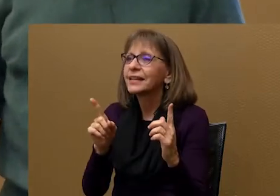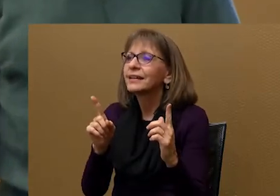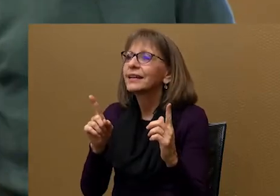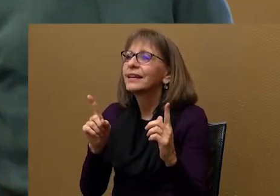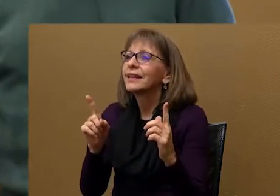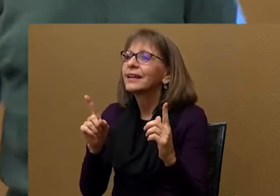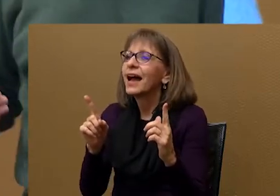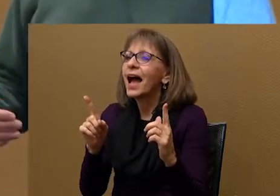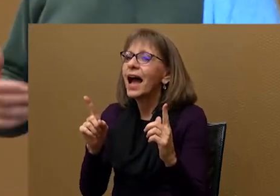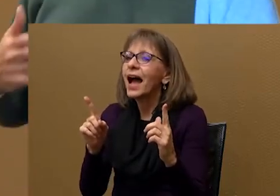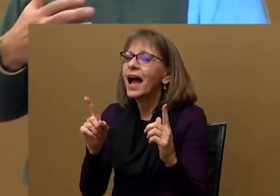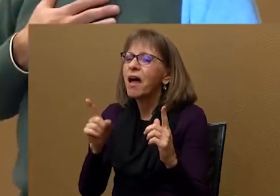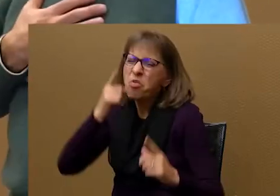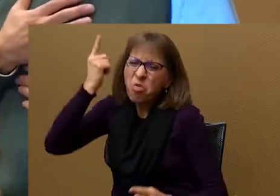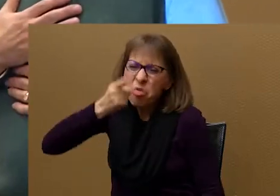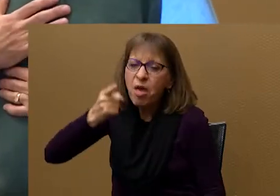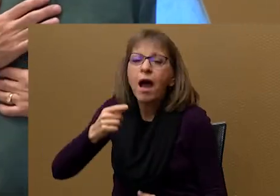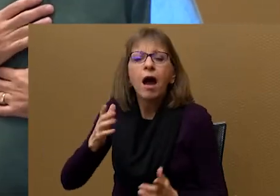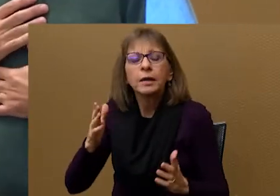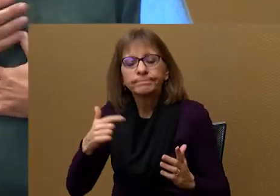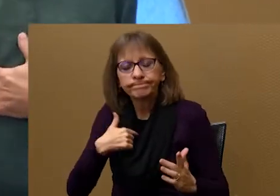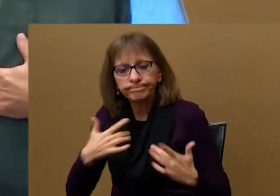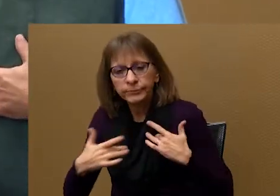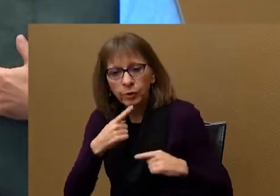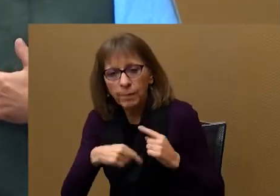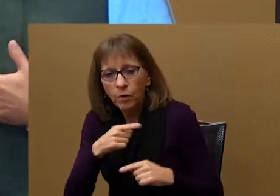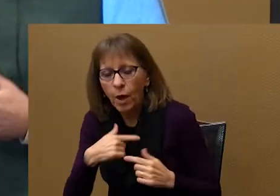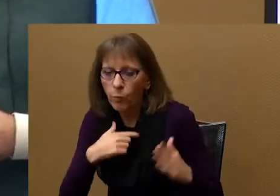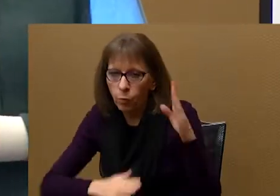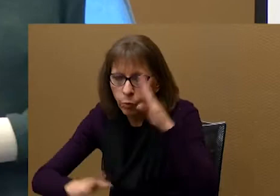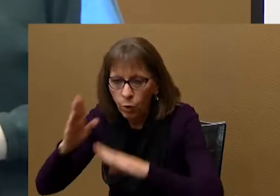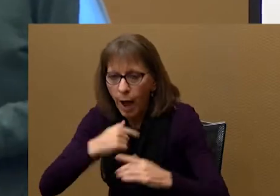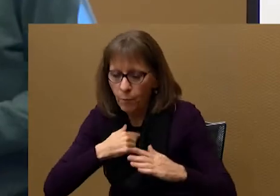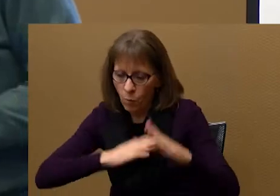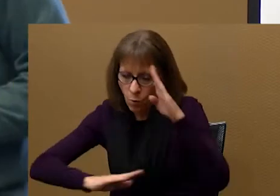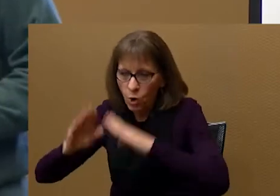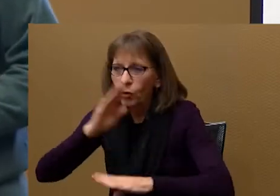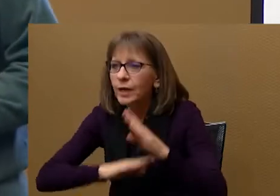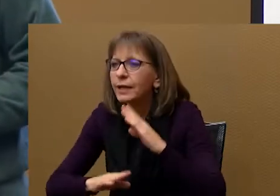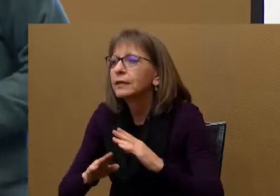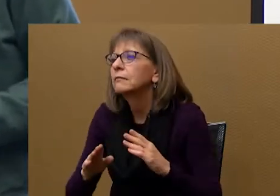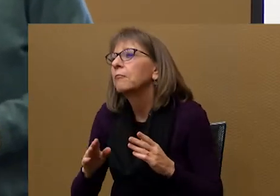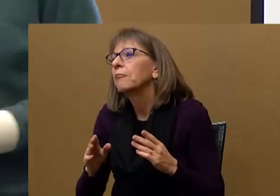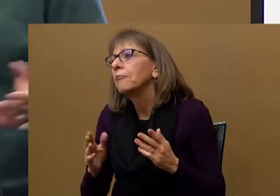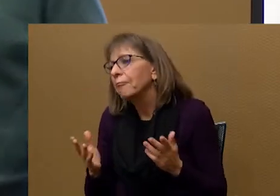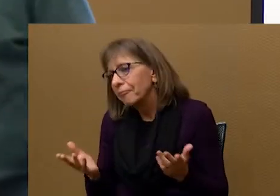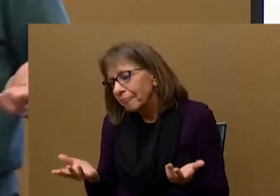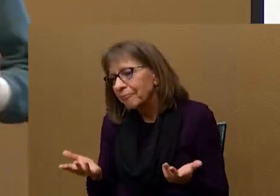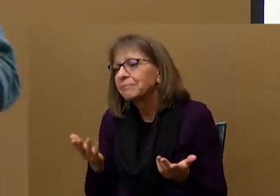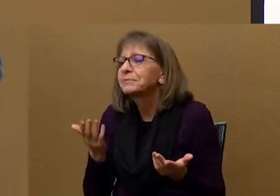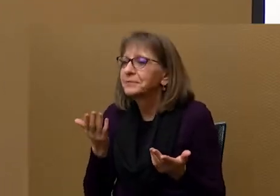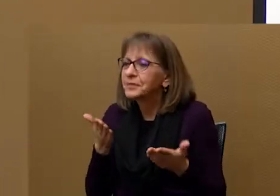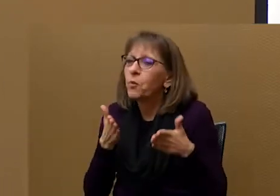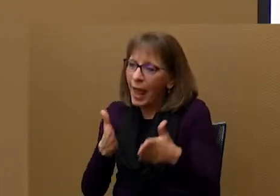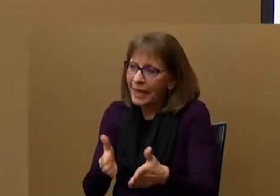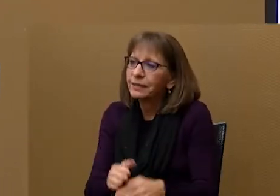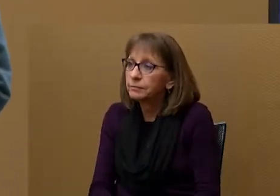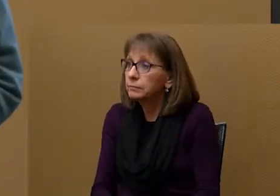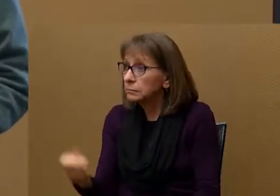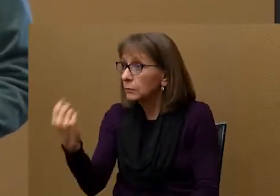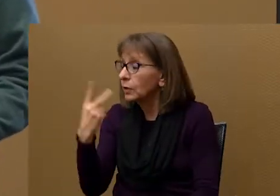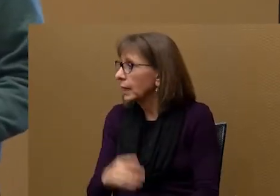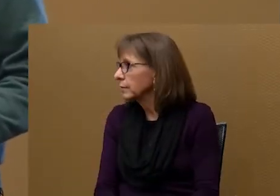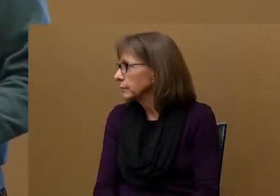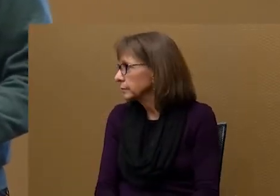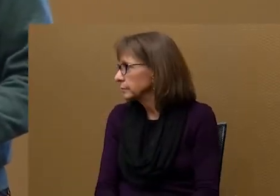confrontation, but it's from the stance of, I'm worried about you, as opposed to, you're screwing up. And it doesn't mean it's not magic